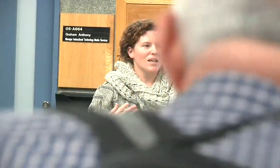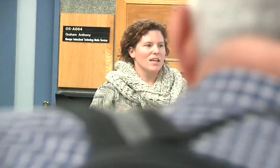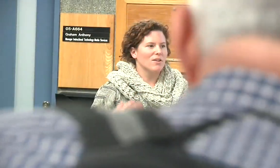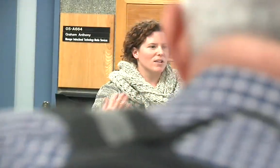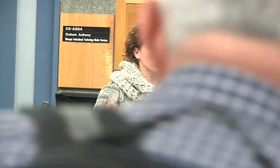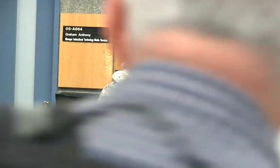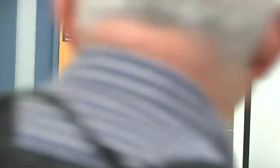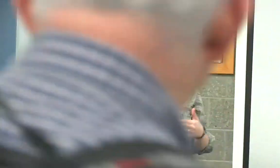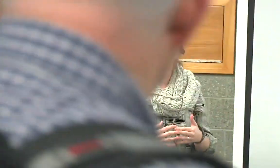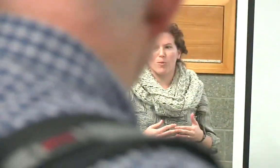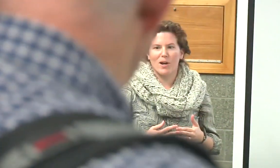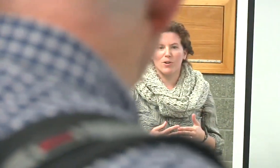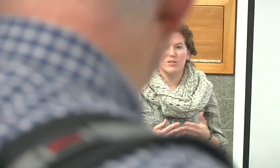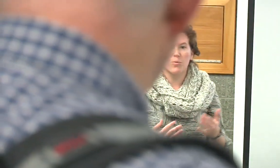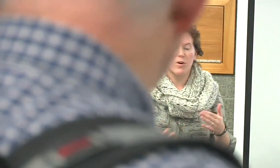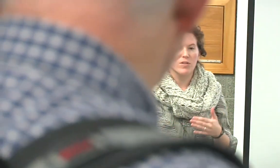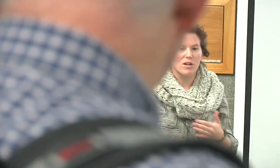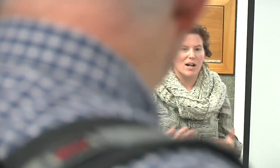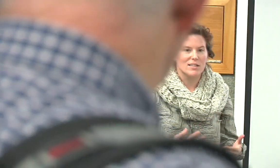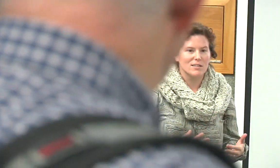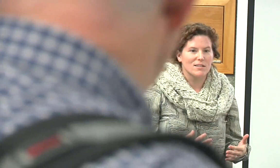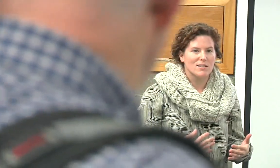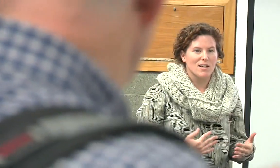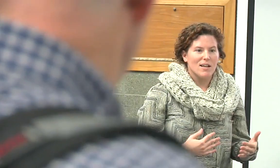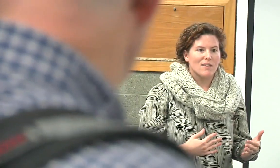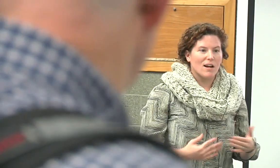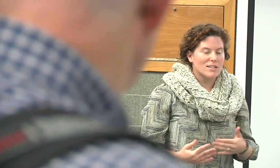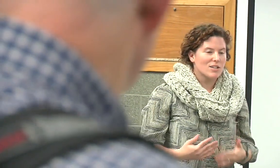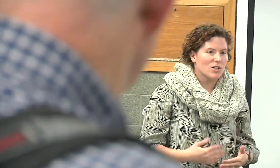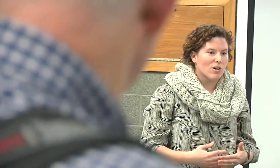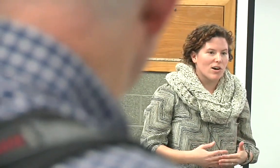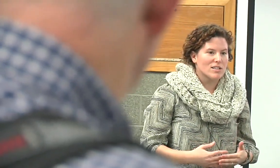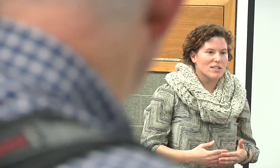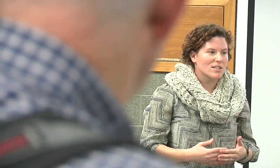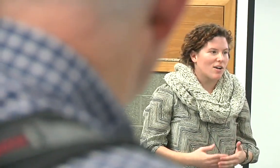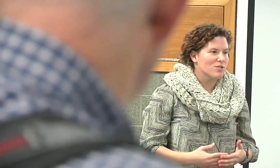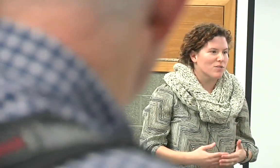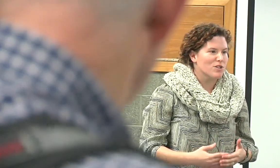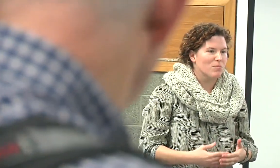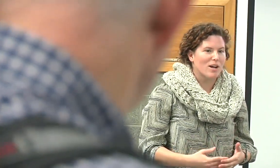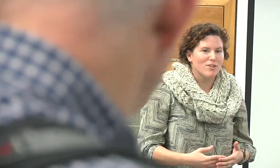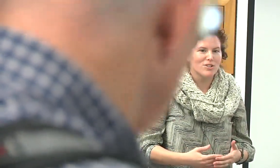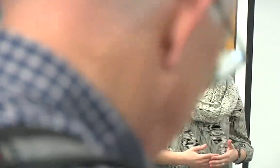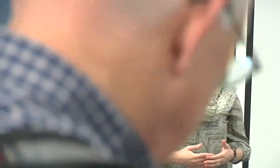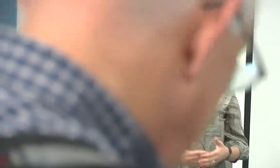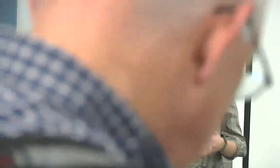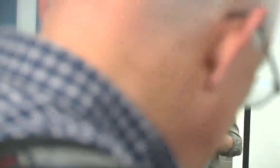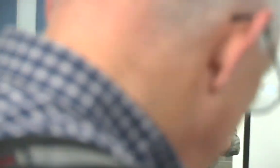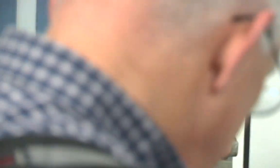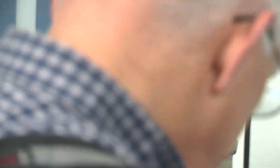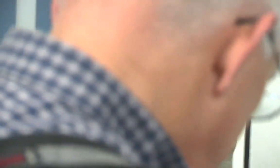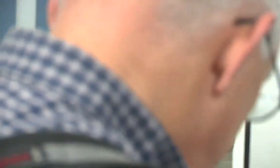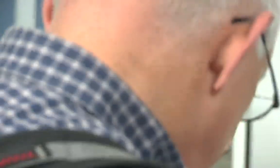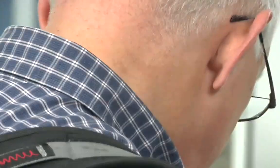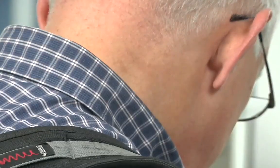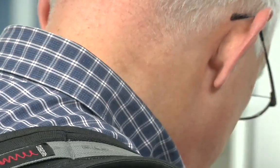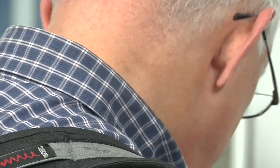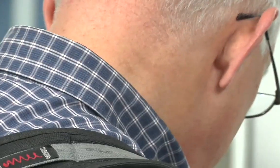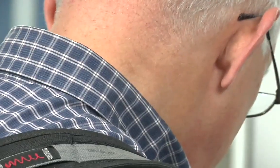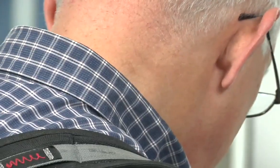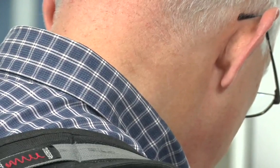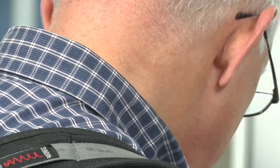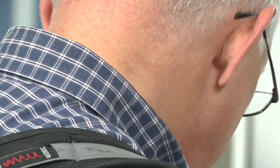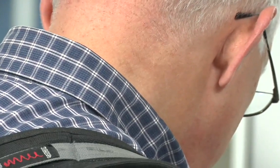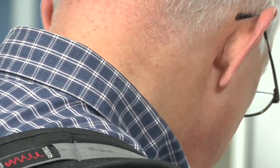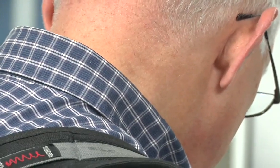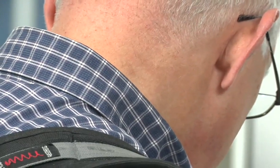students in a lecture hall format, right? So one of the classes that I teach here at RIT is conservation biology, and we are often in a windowless